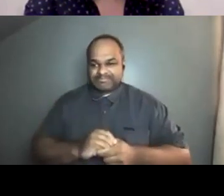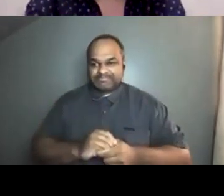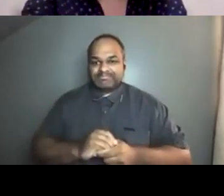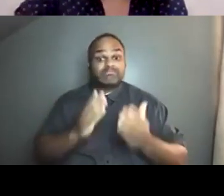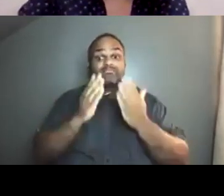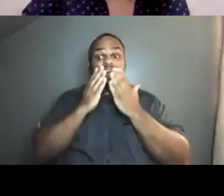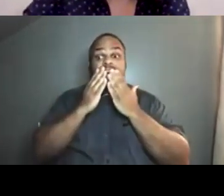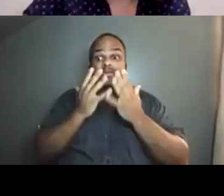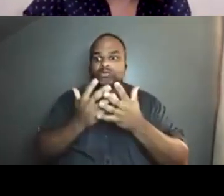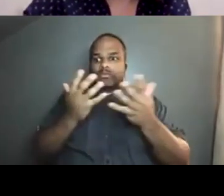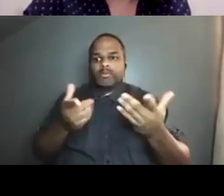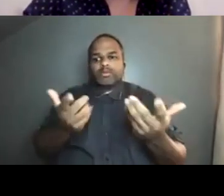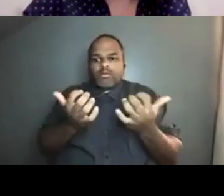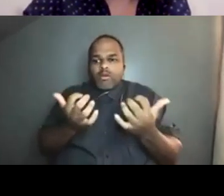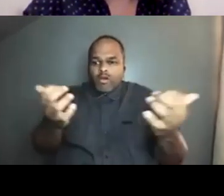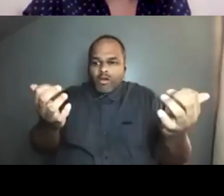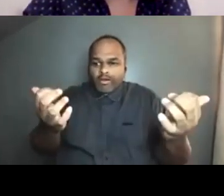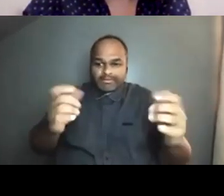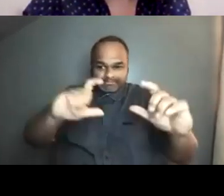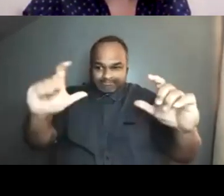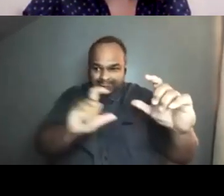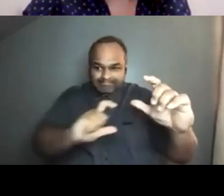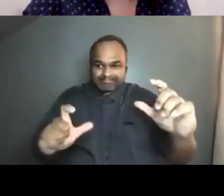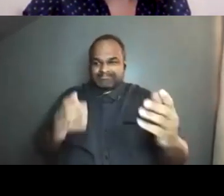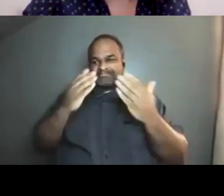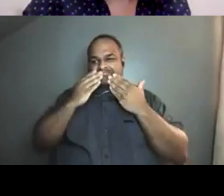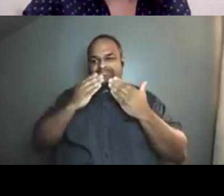thank you to our audience for joining us this evening.